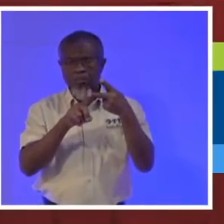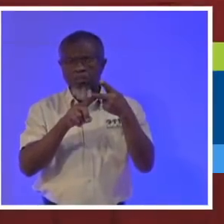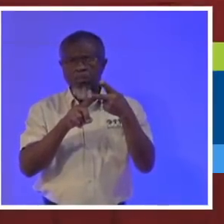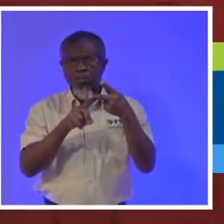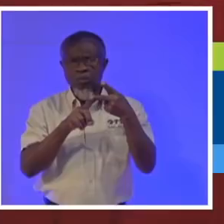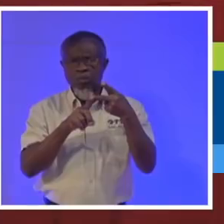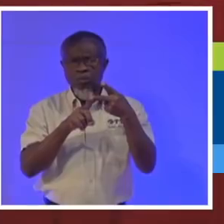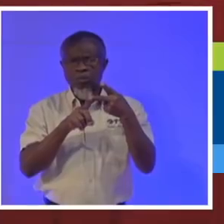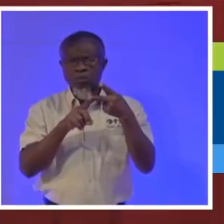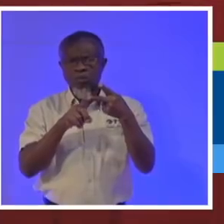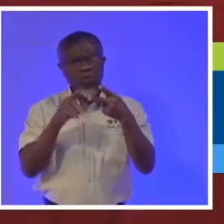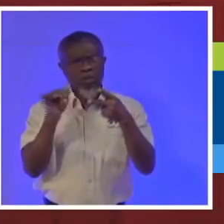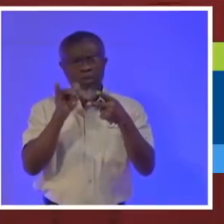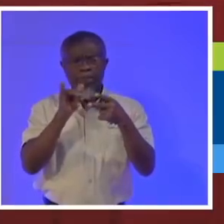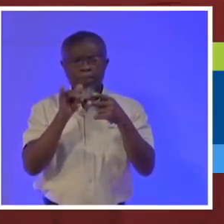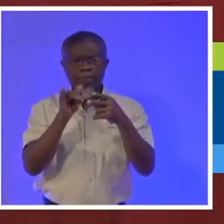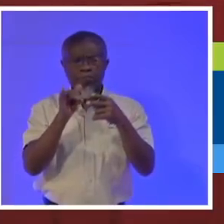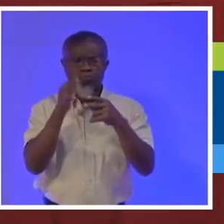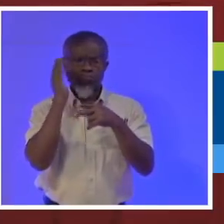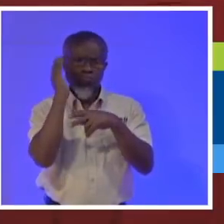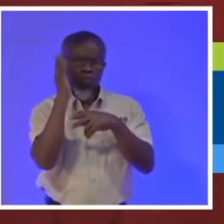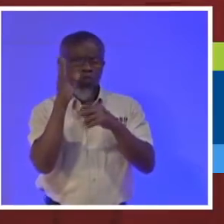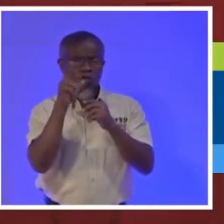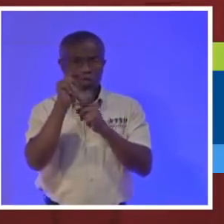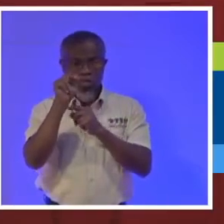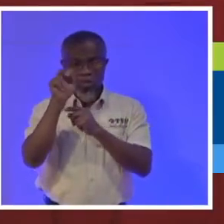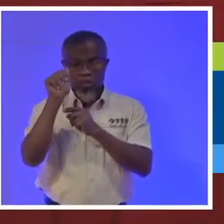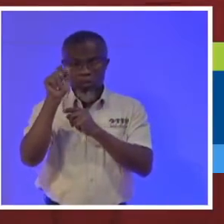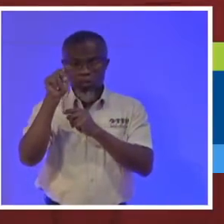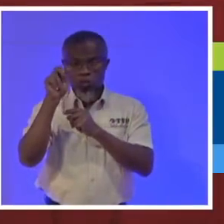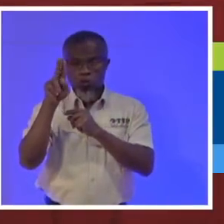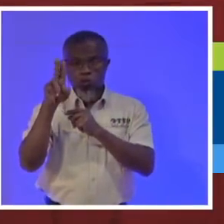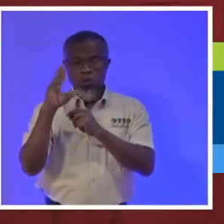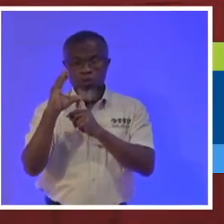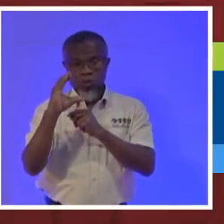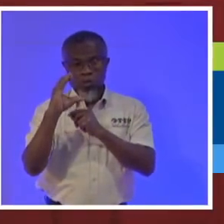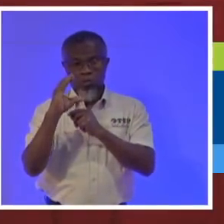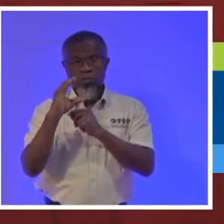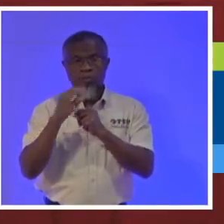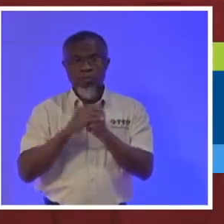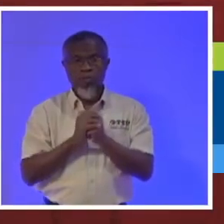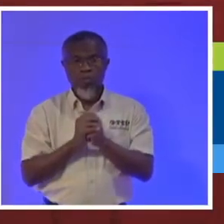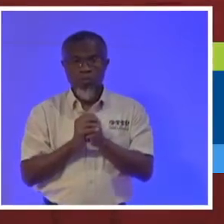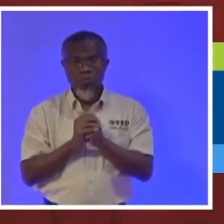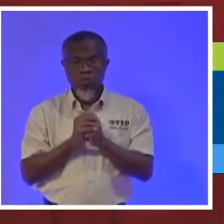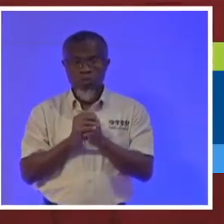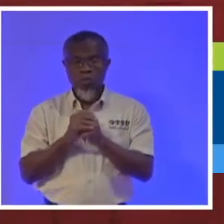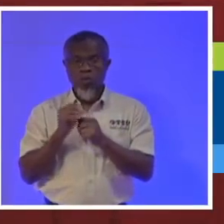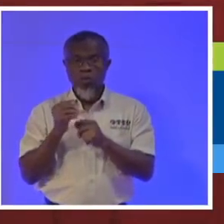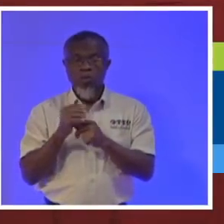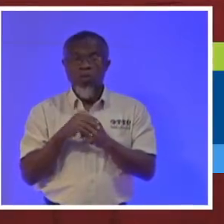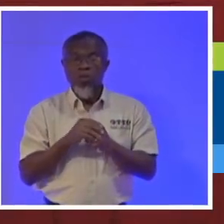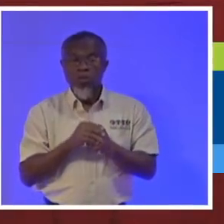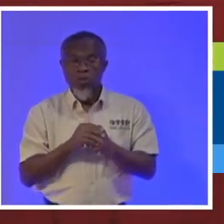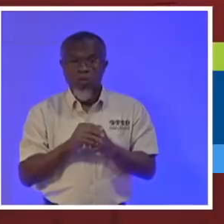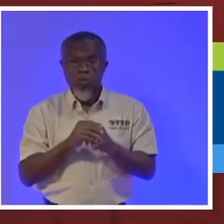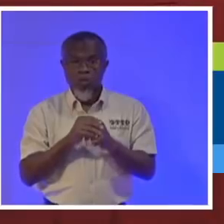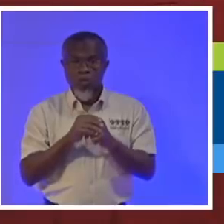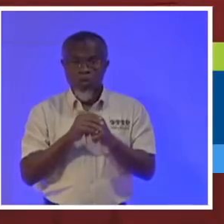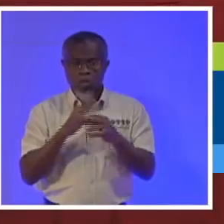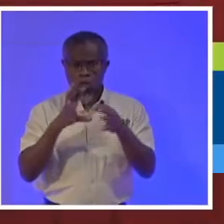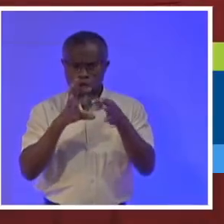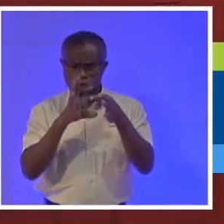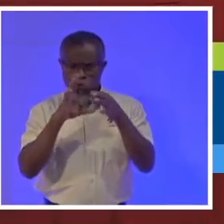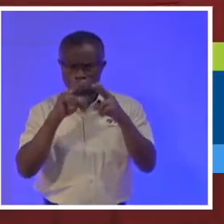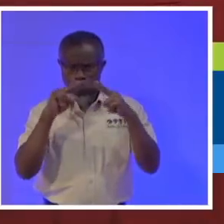well. Mr. Anisette called for a vaccine compensation fund, Minister, well, the establishment of one at